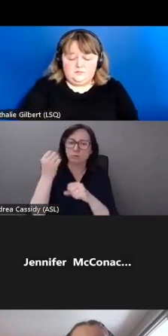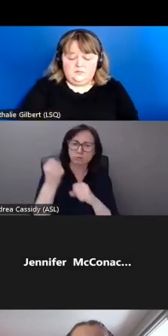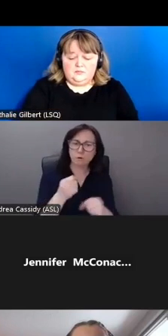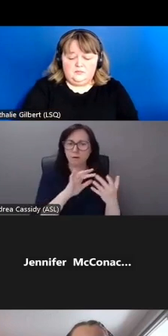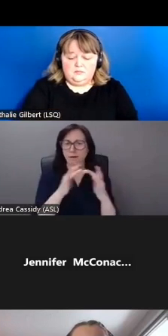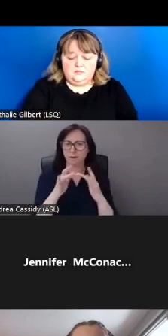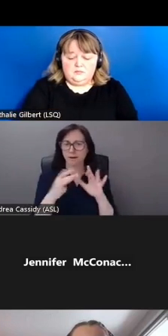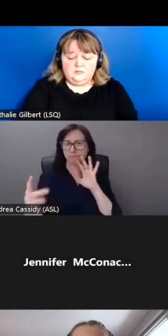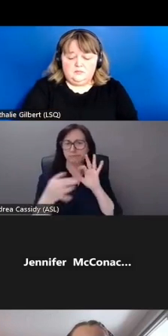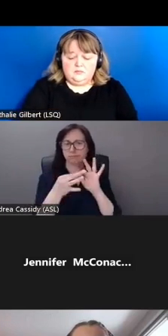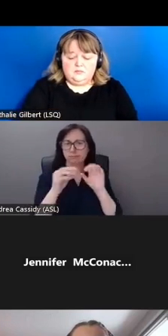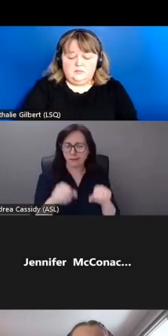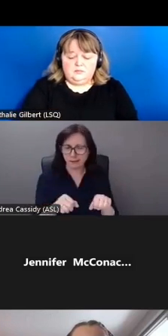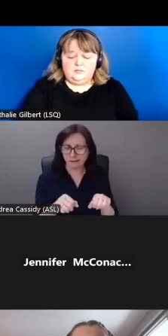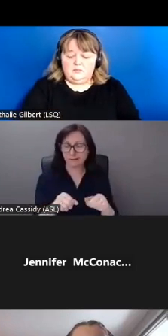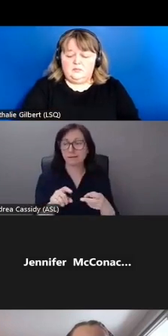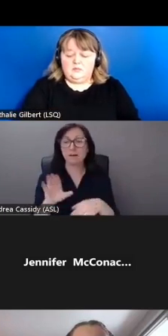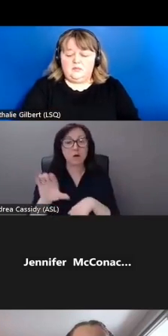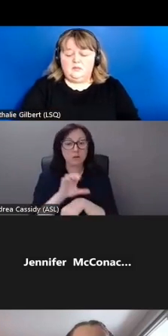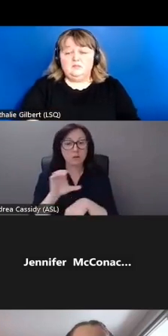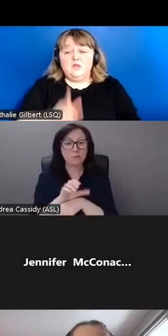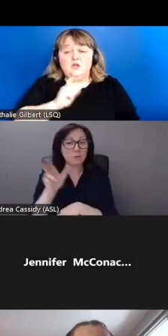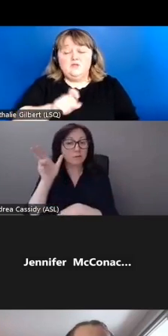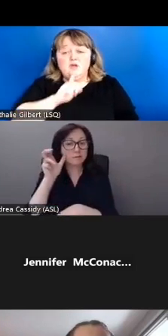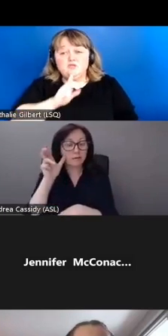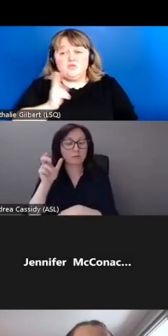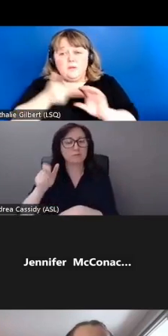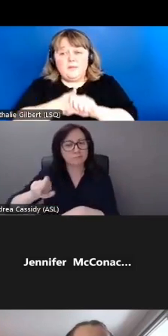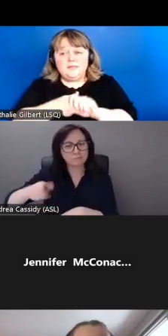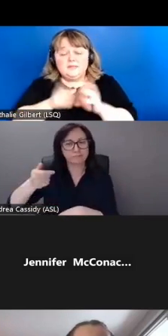connection and that your computer's volume is turned on.